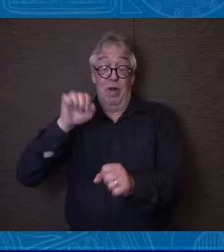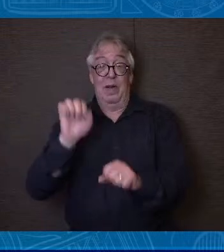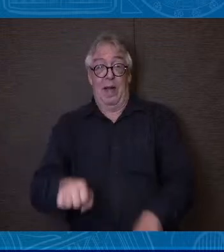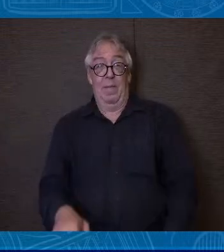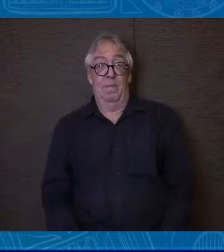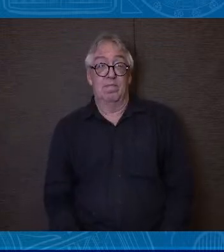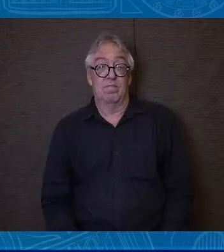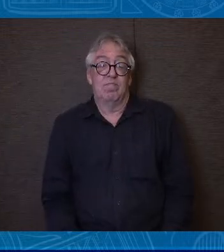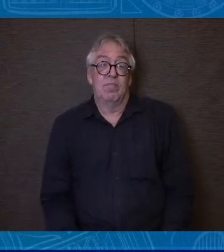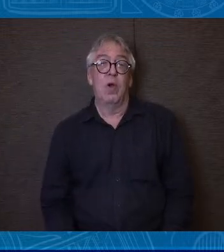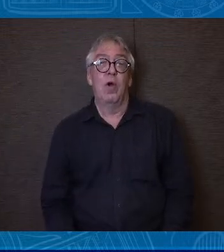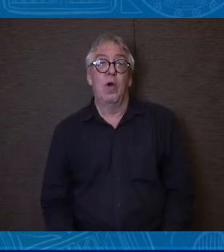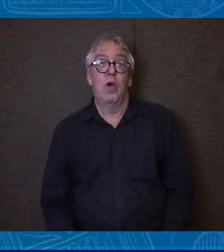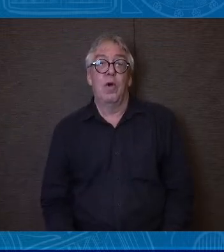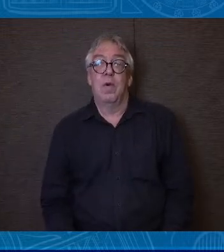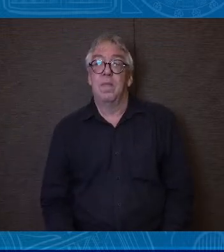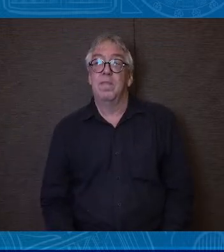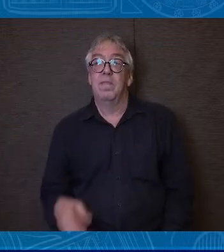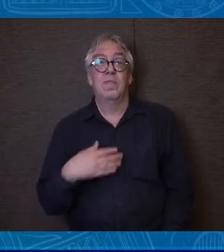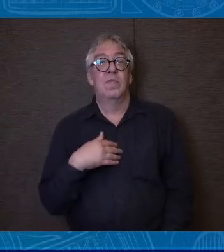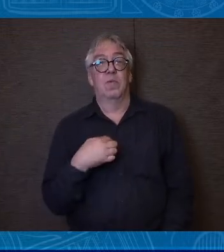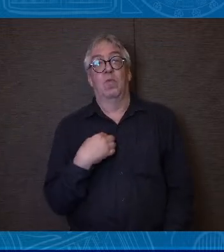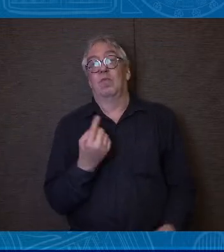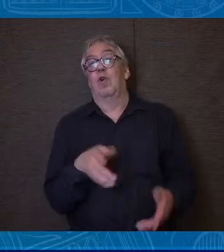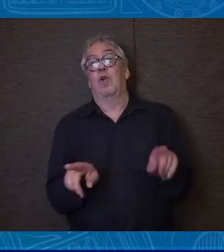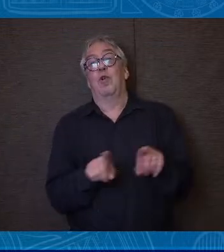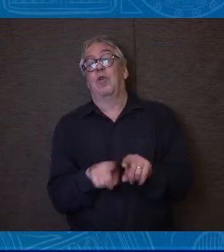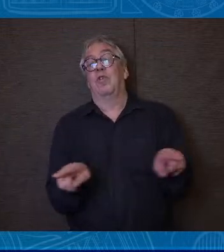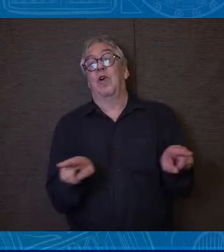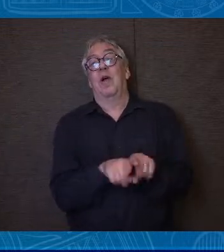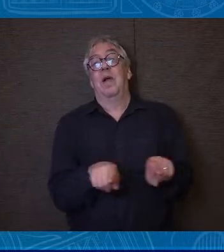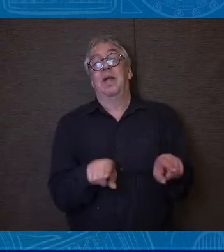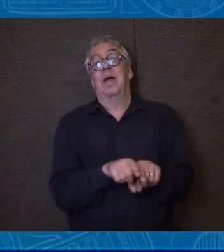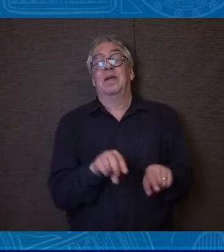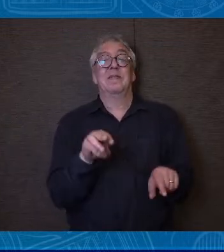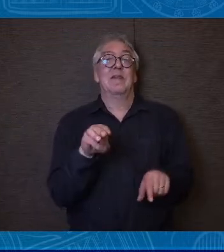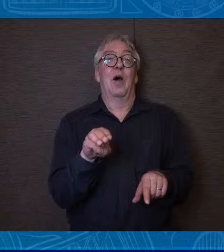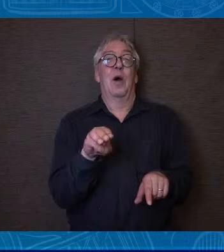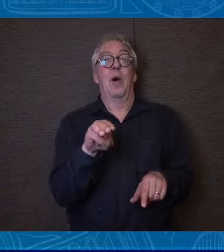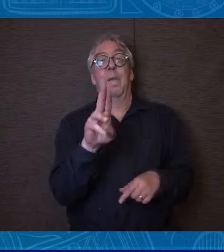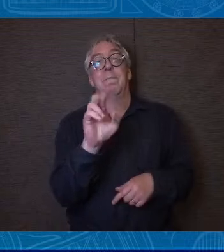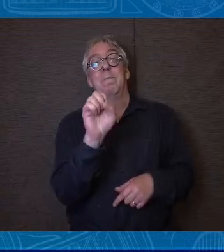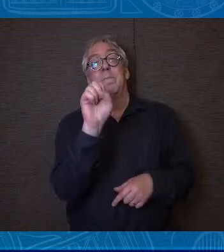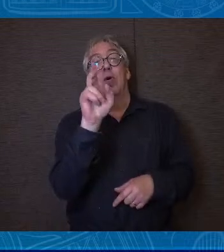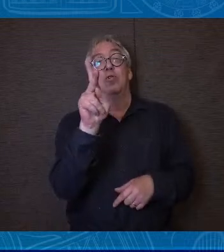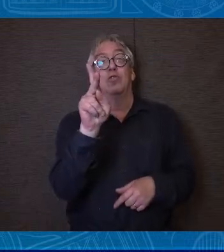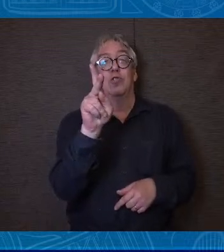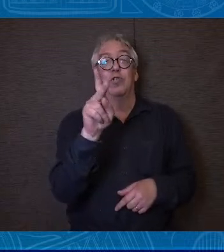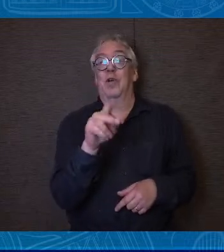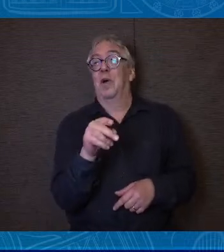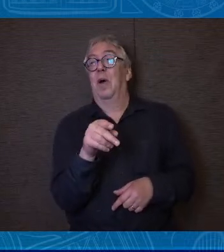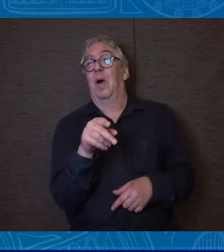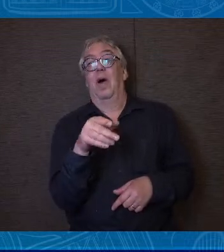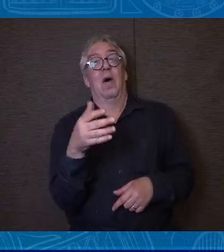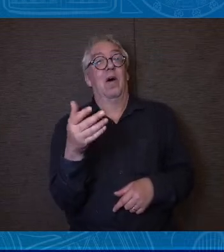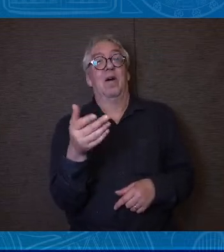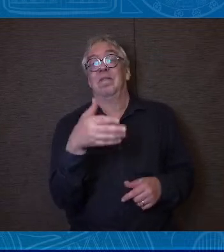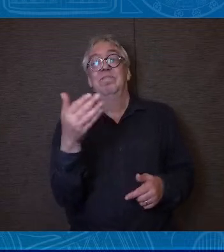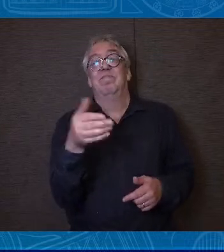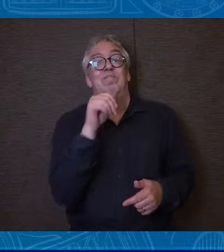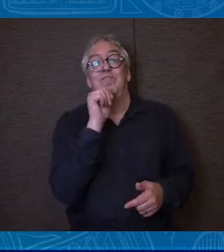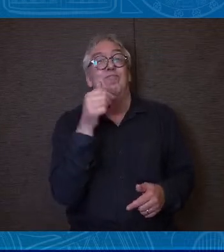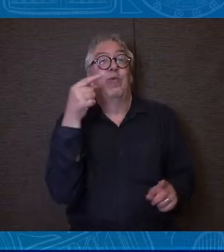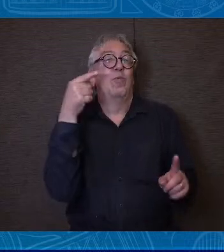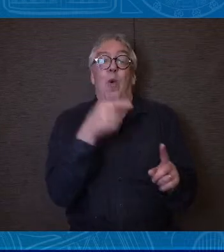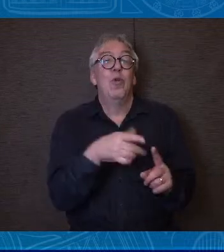not doing SpaceX, we are not doing direct to self or doing Instagram in the middle of a desert,